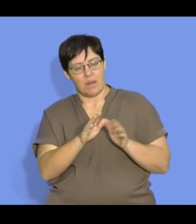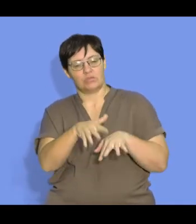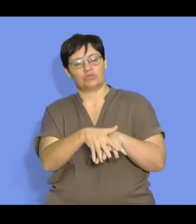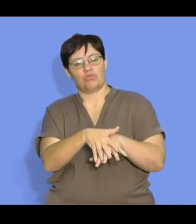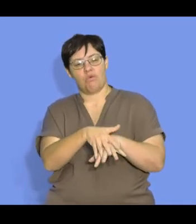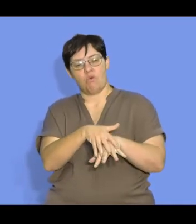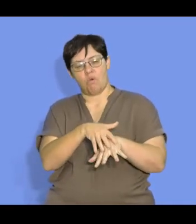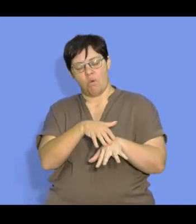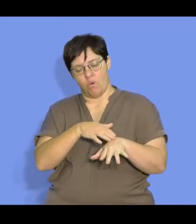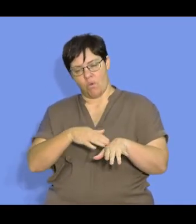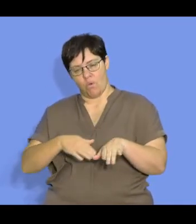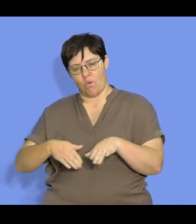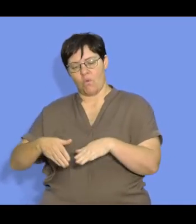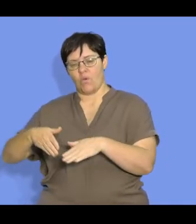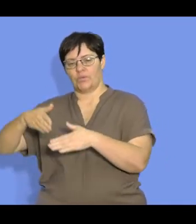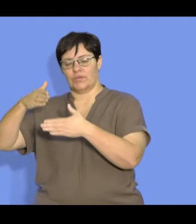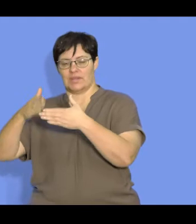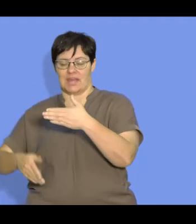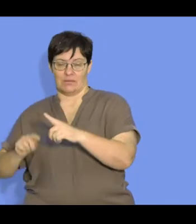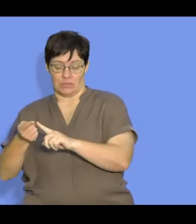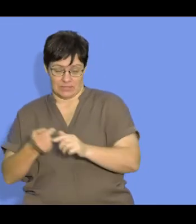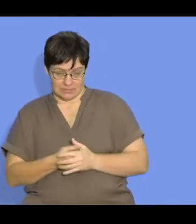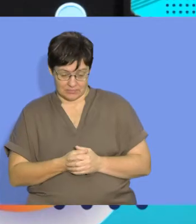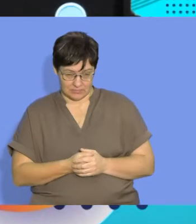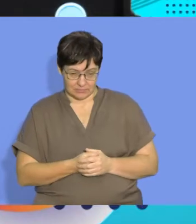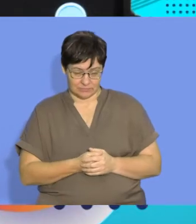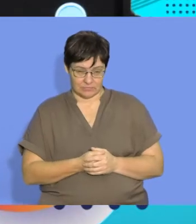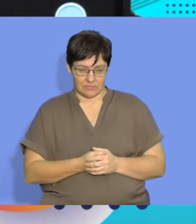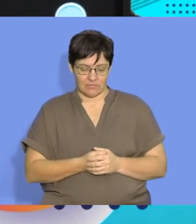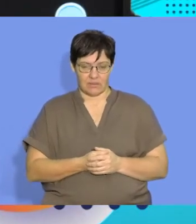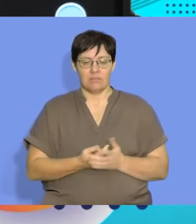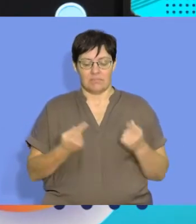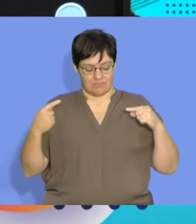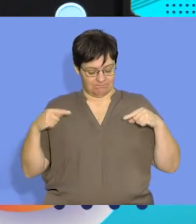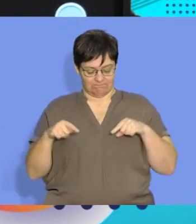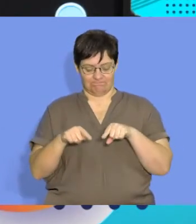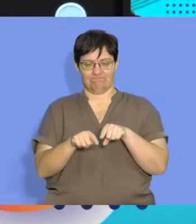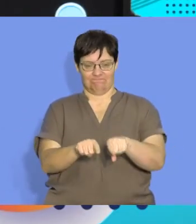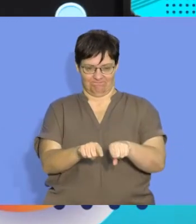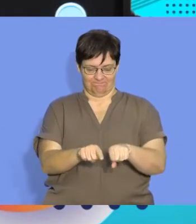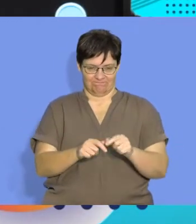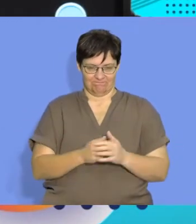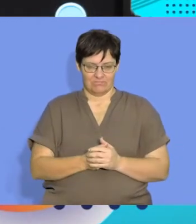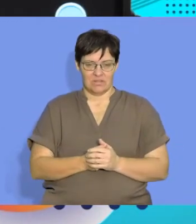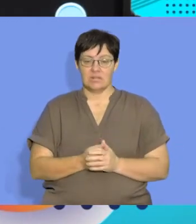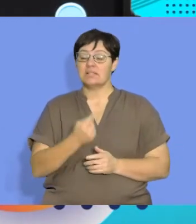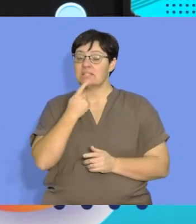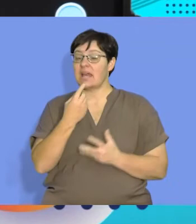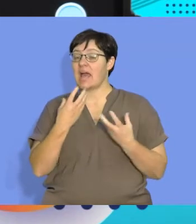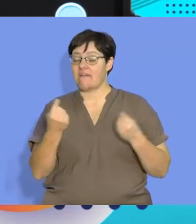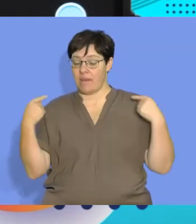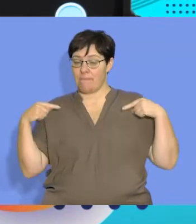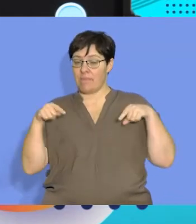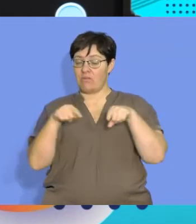it is slowing down, and it will go on until we get the parallel lines. And I said to you, if you have